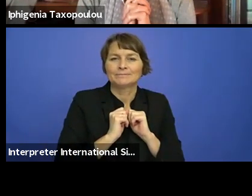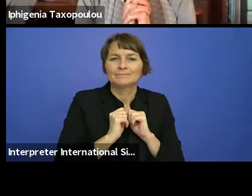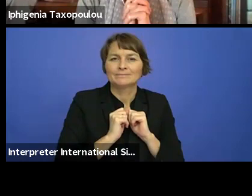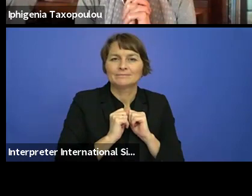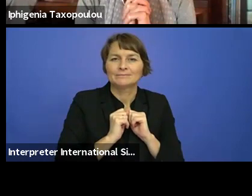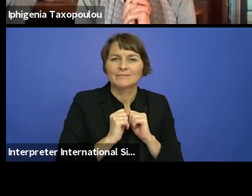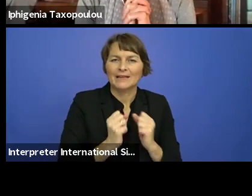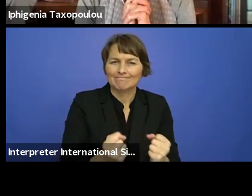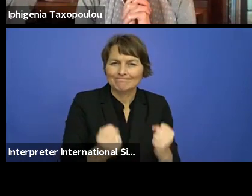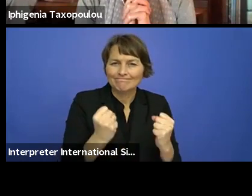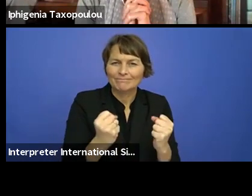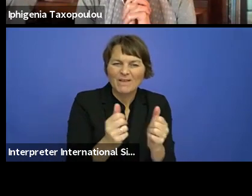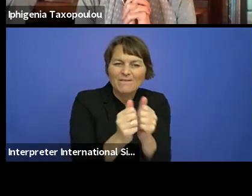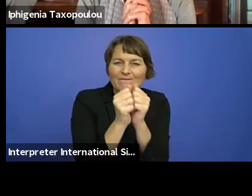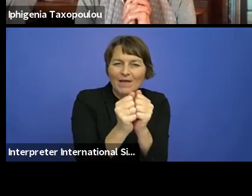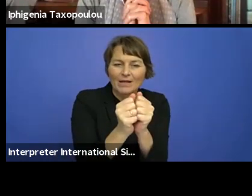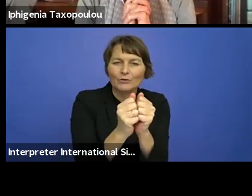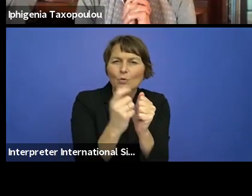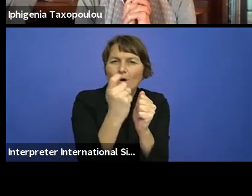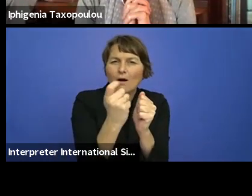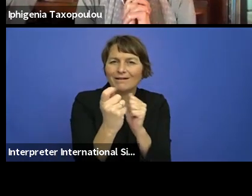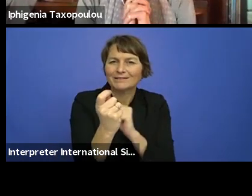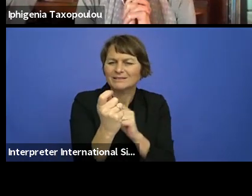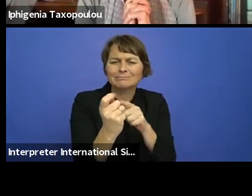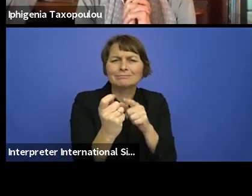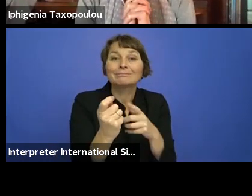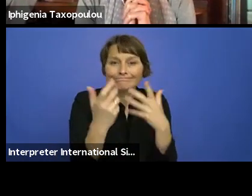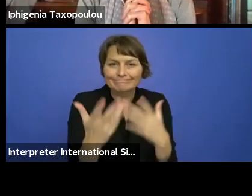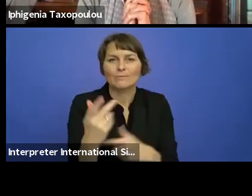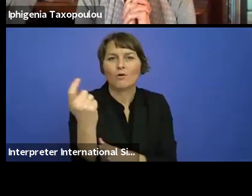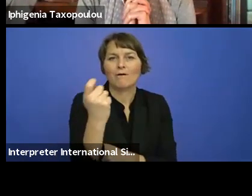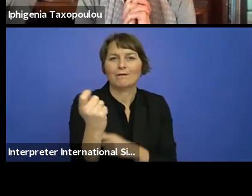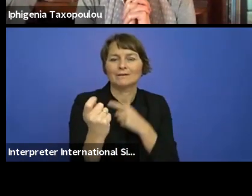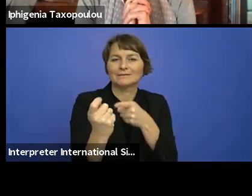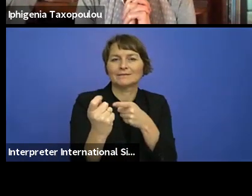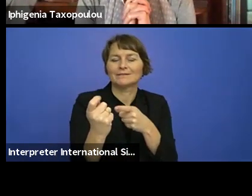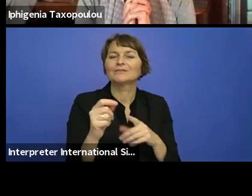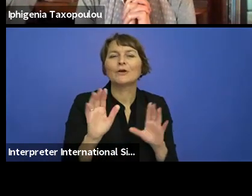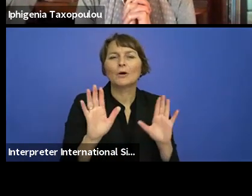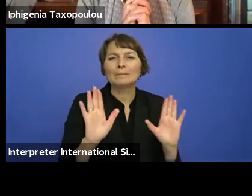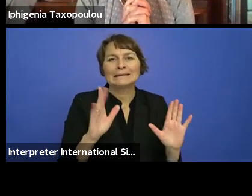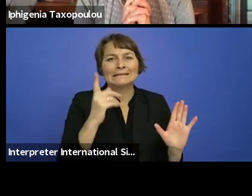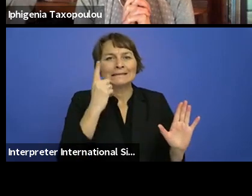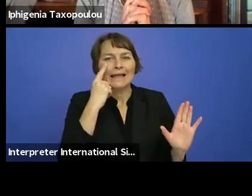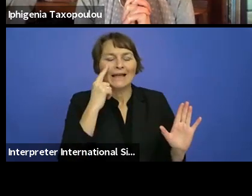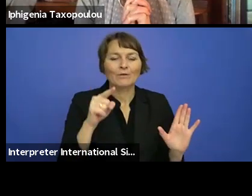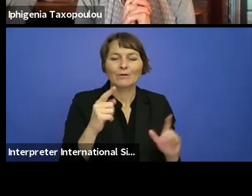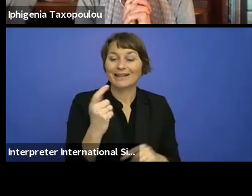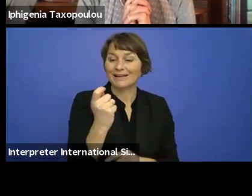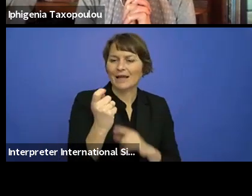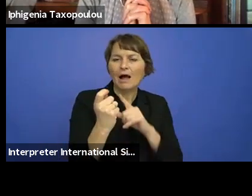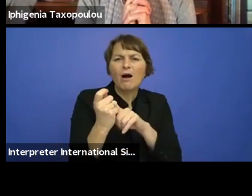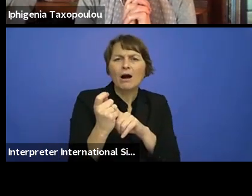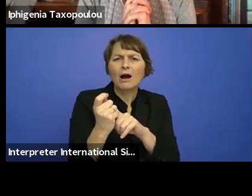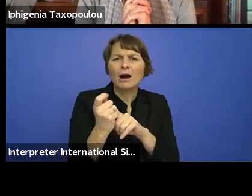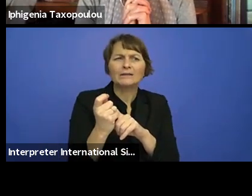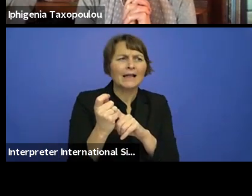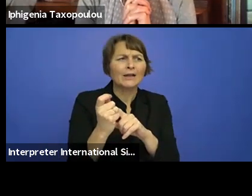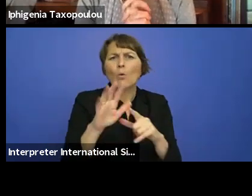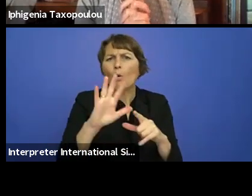the real value of art is art. And this means that we have to be careful as well that art doesn't get instrumentalized.